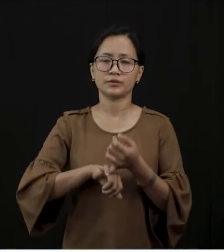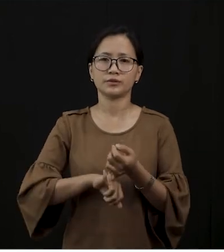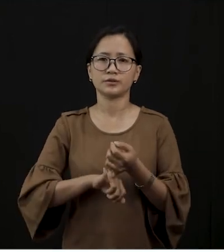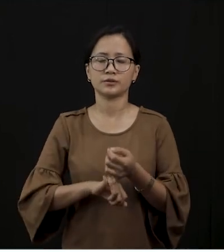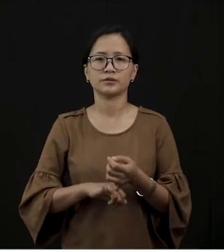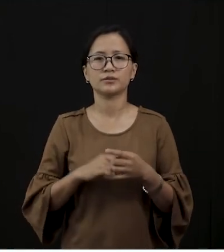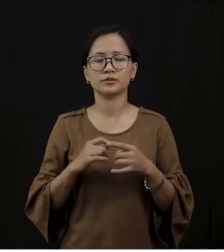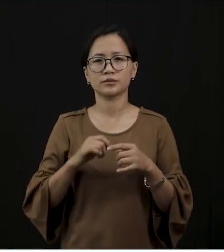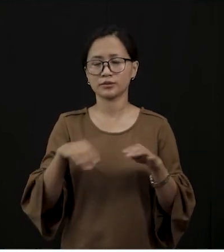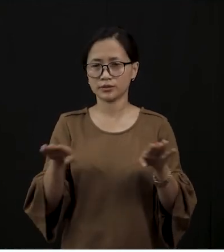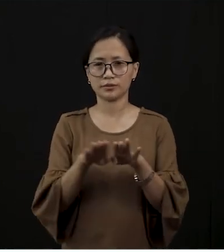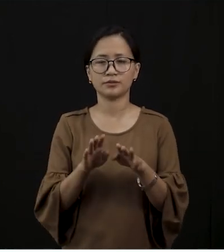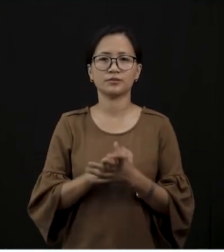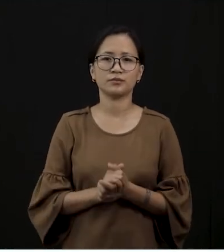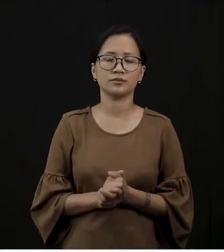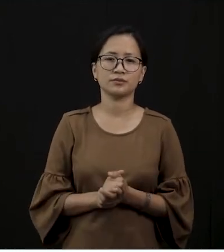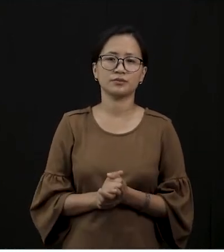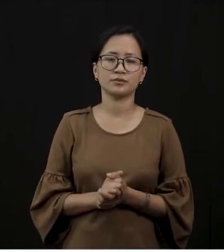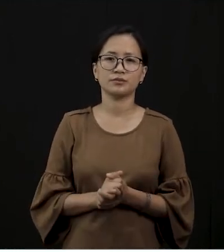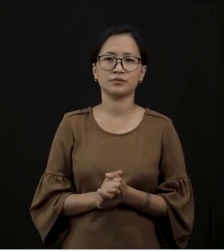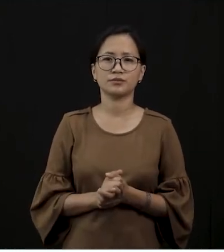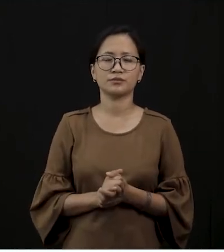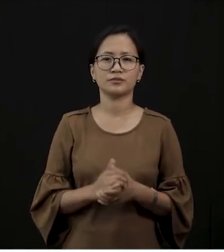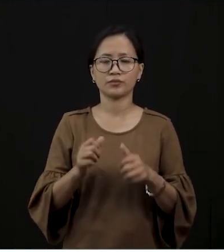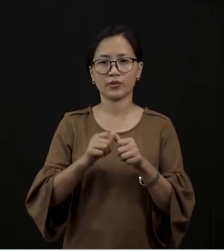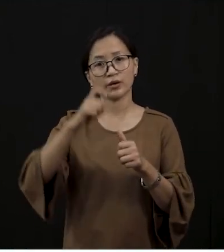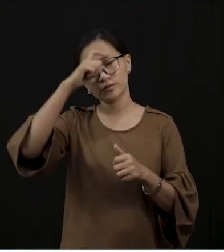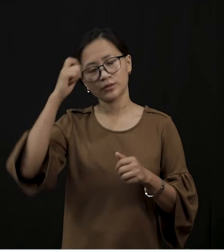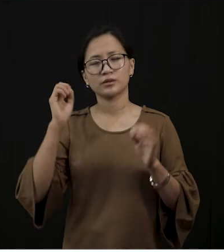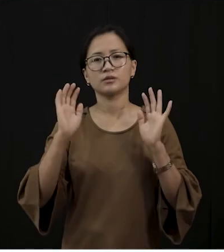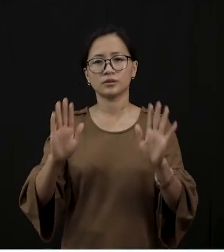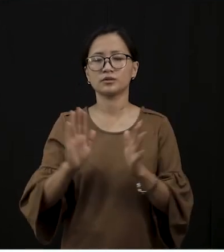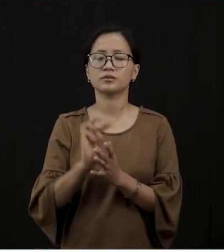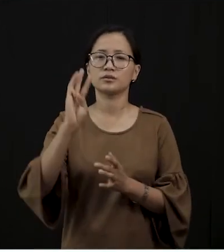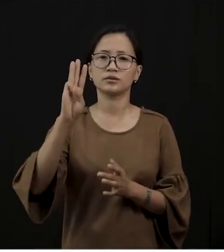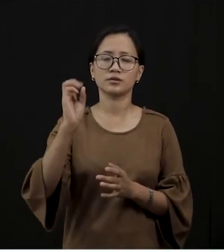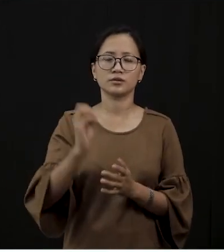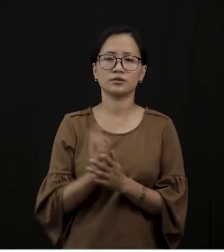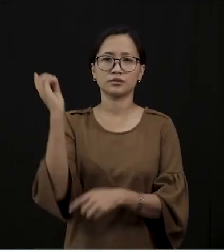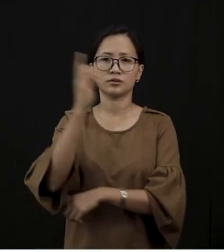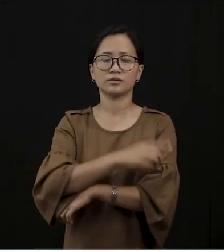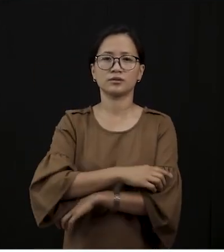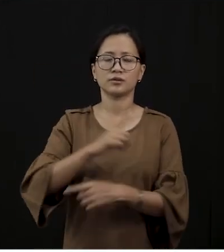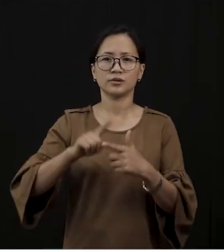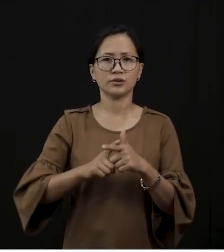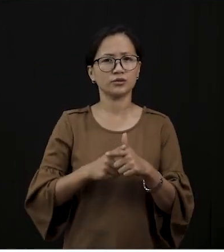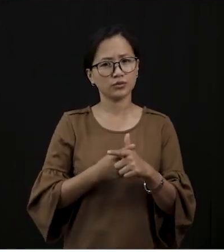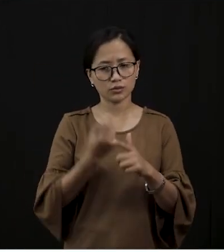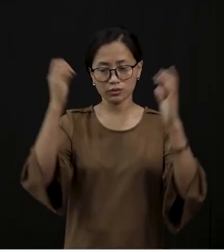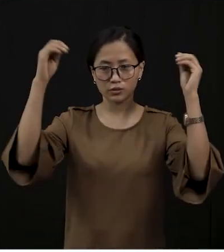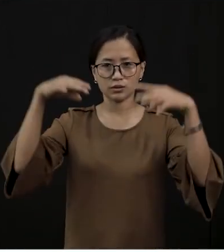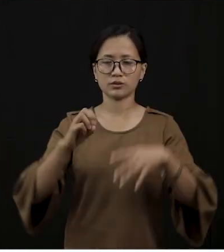Sunday. Yes, very good. Then one more thing. April has 30 days. June has also 30